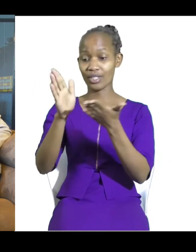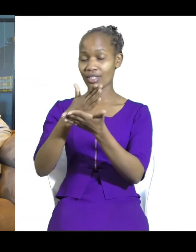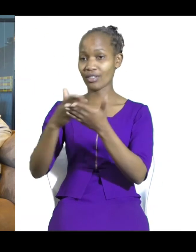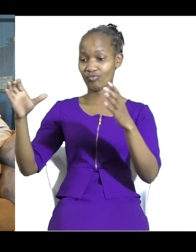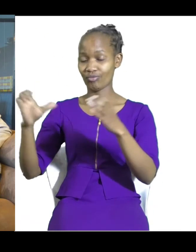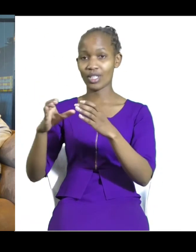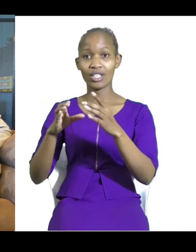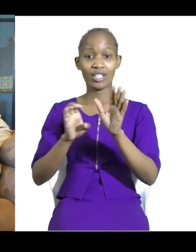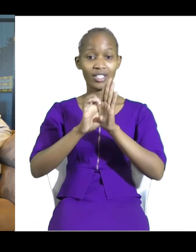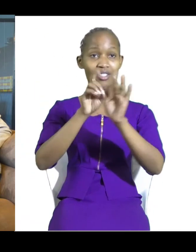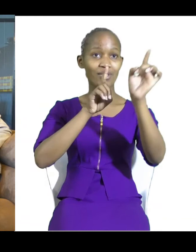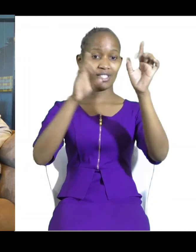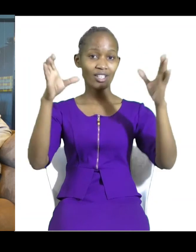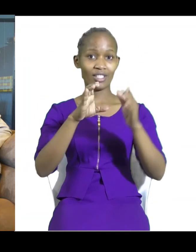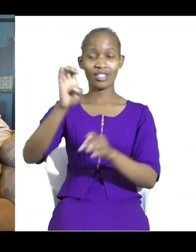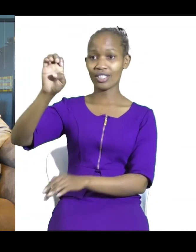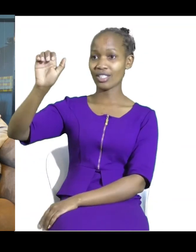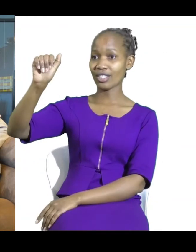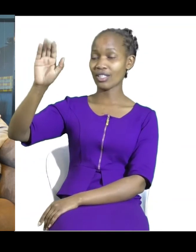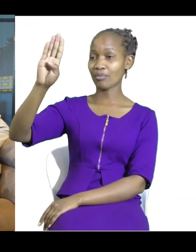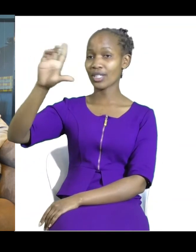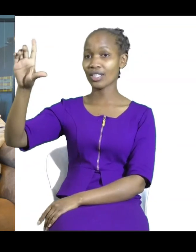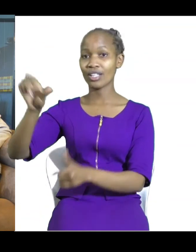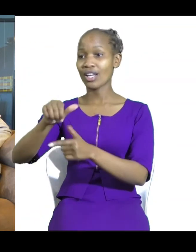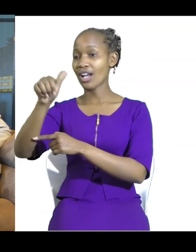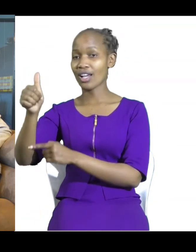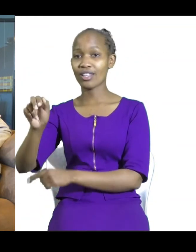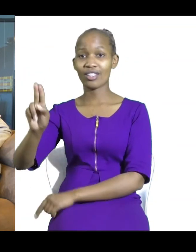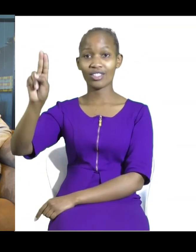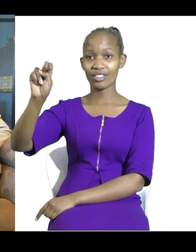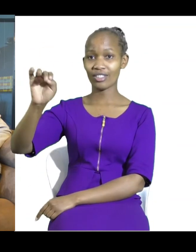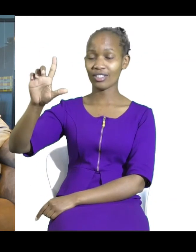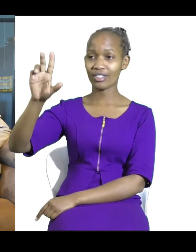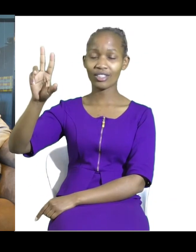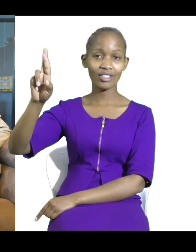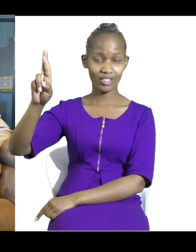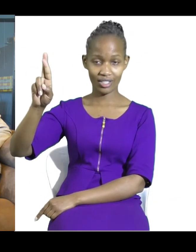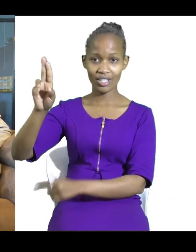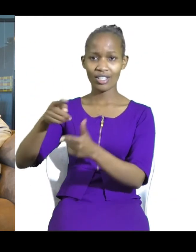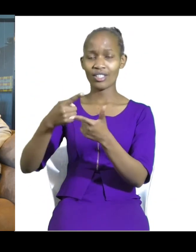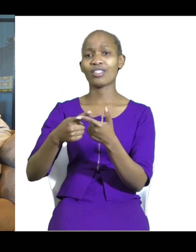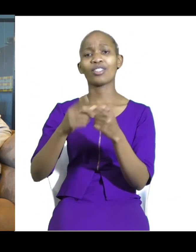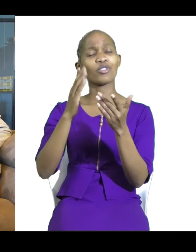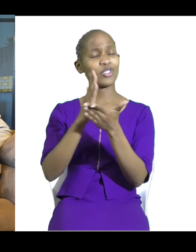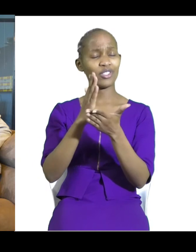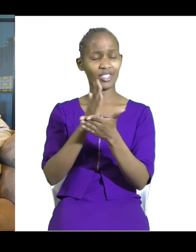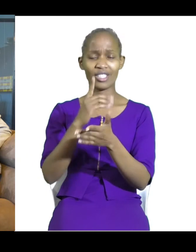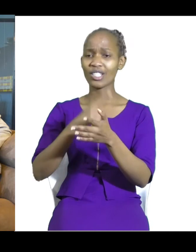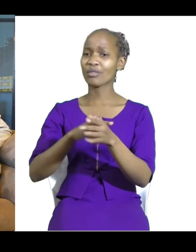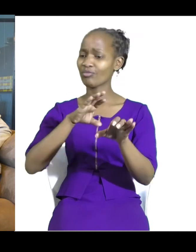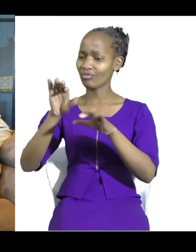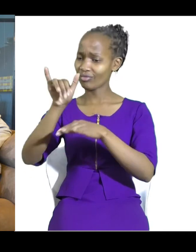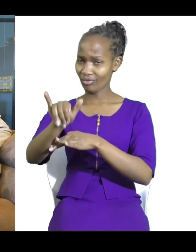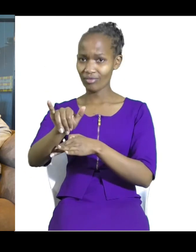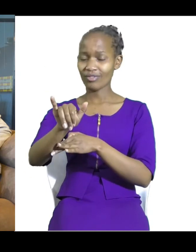the companies like Safaricom, EABL, Unilever, and Coca-Cola. So you realize that as we